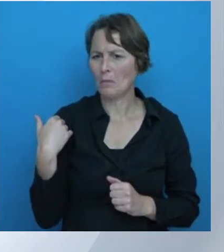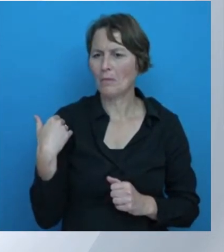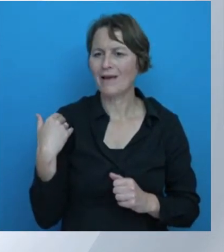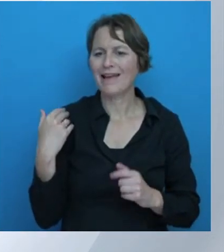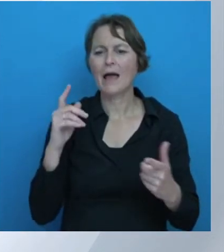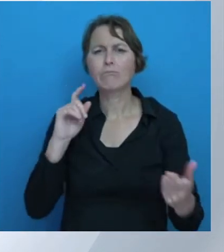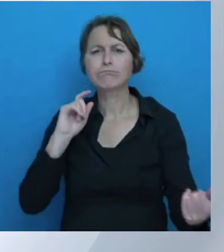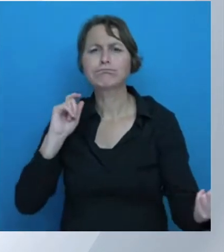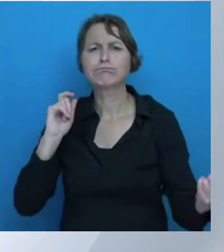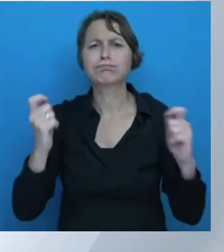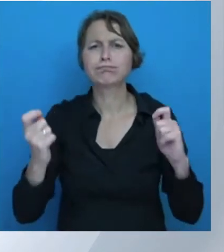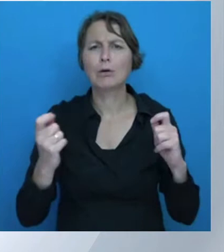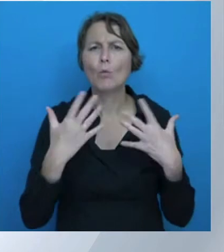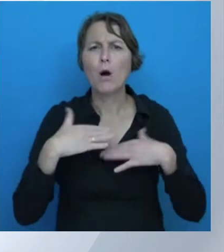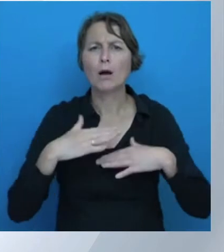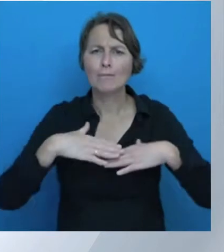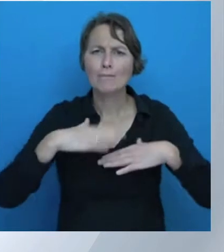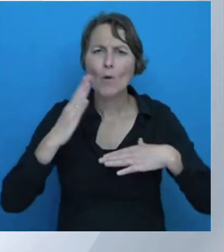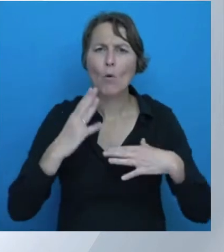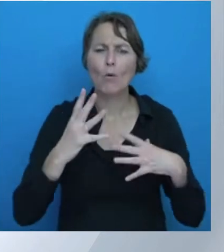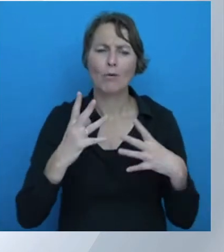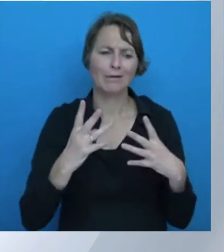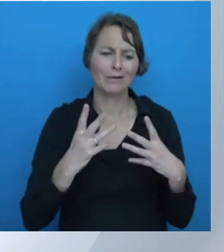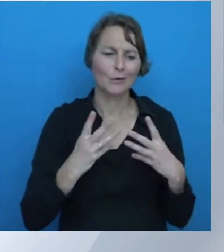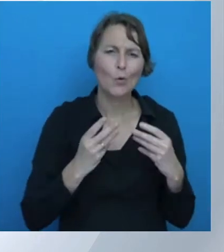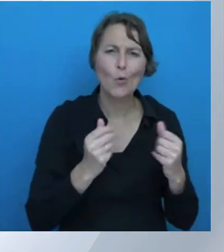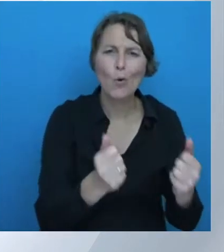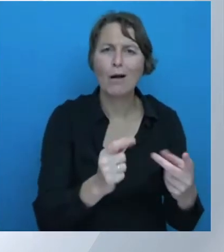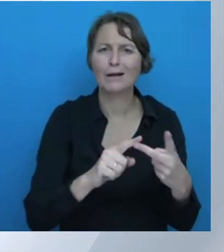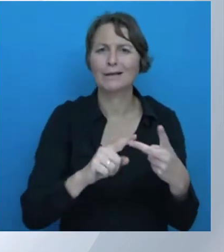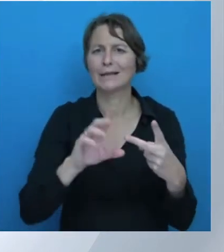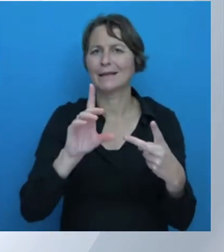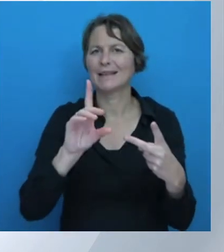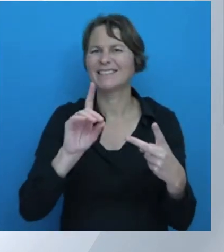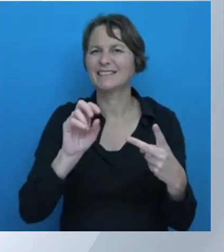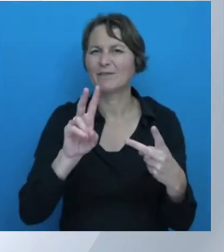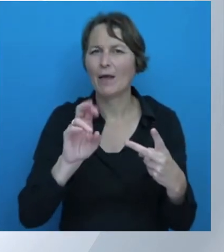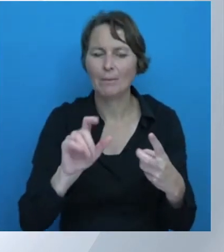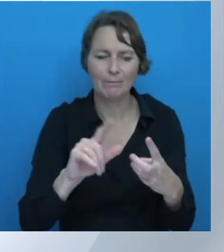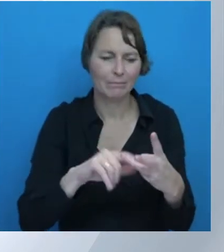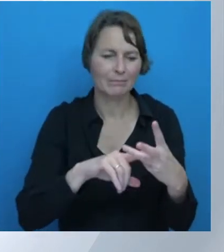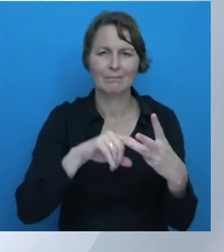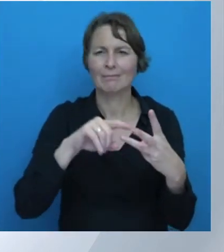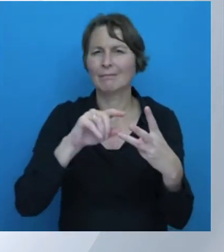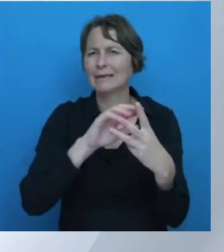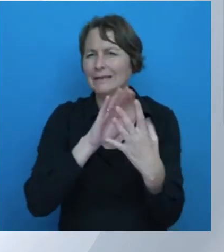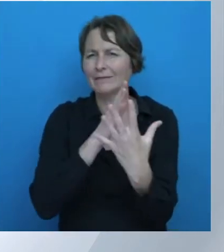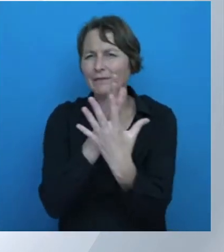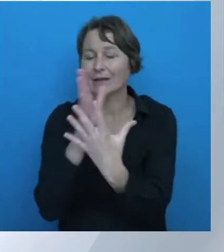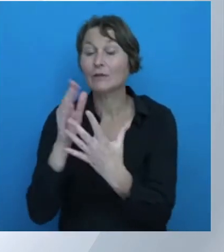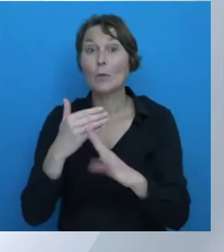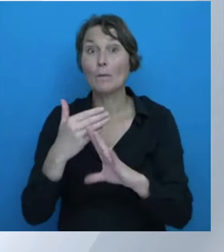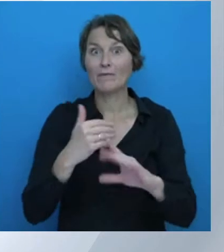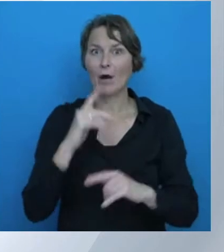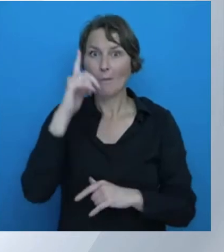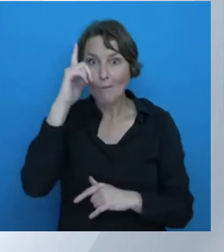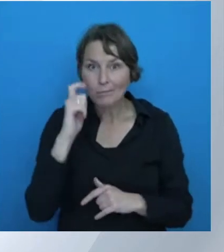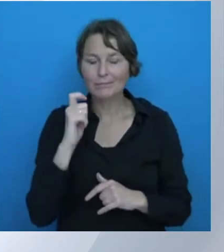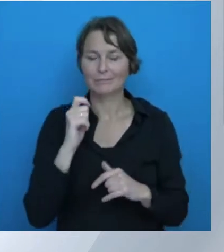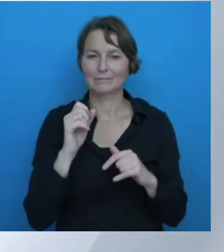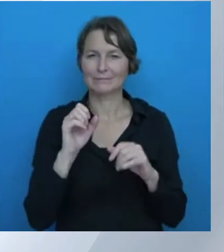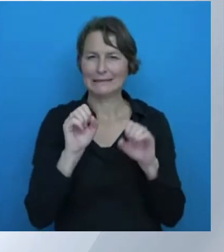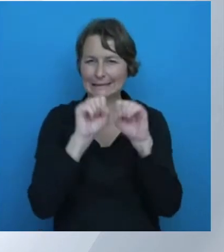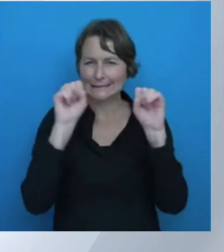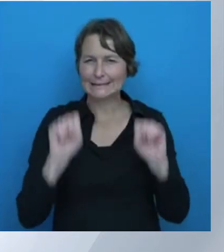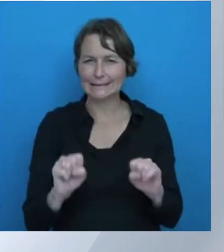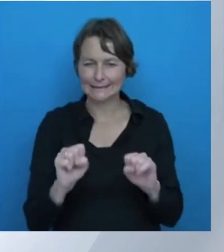for development, for DevOps, shift left to be able to go in the beginning of your system design and have a small investment